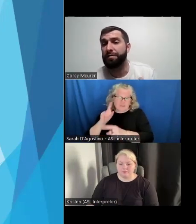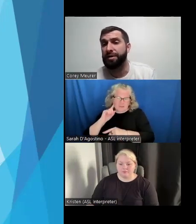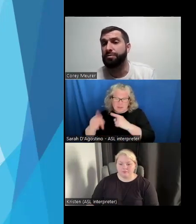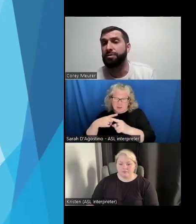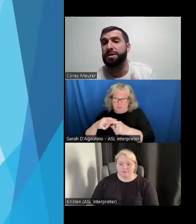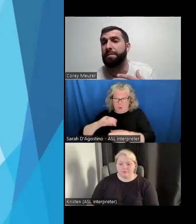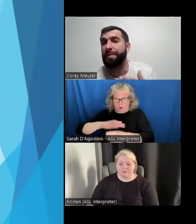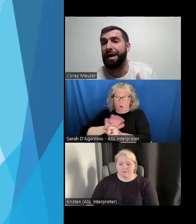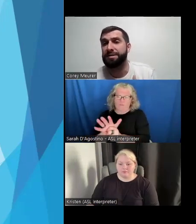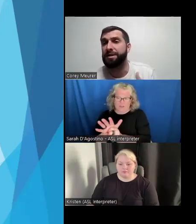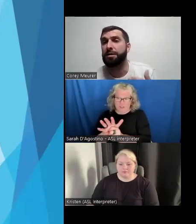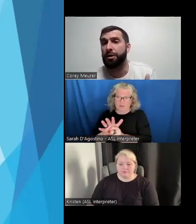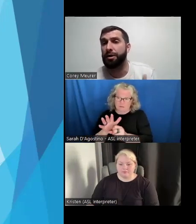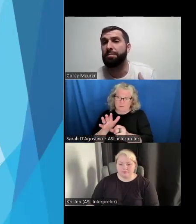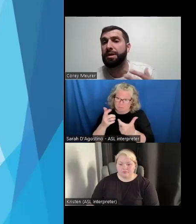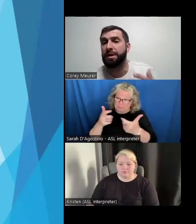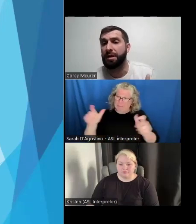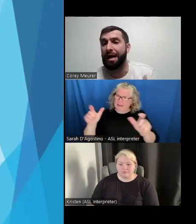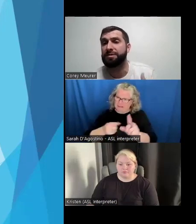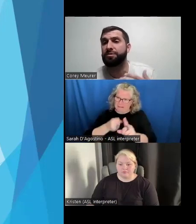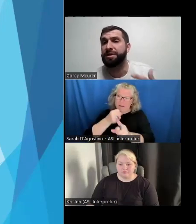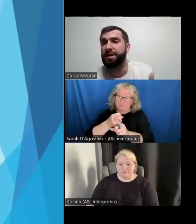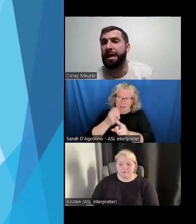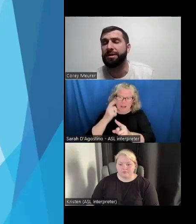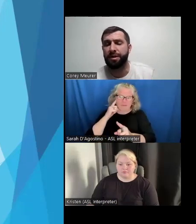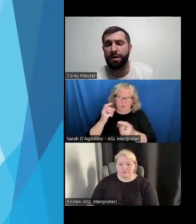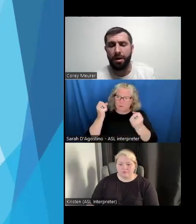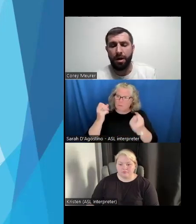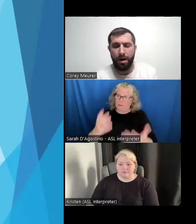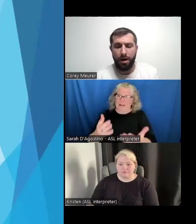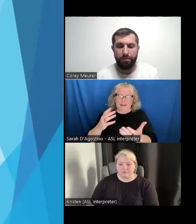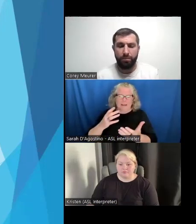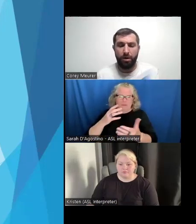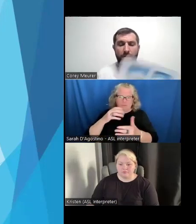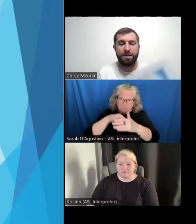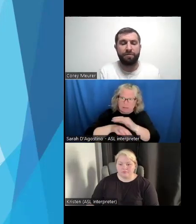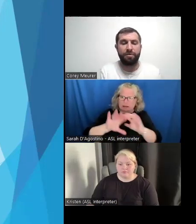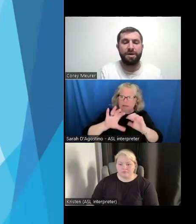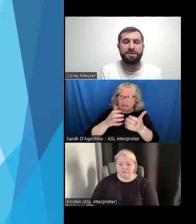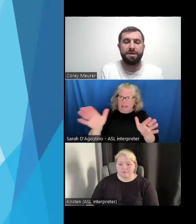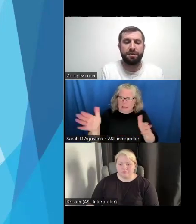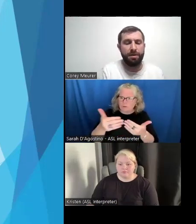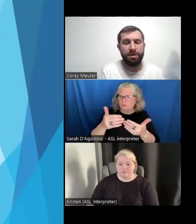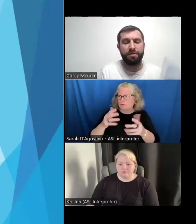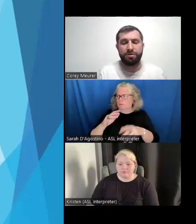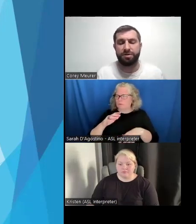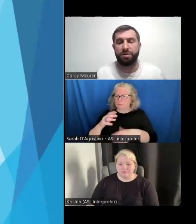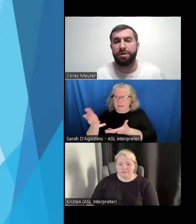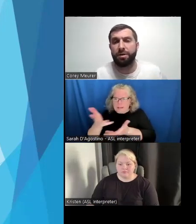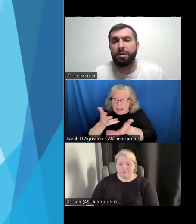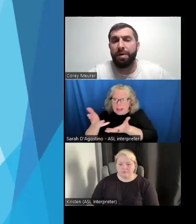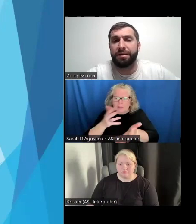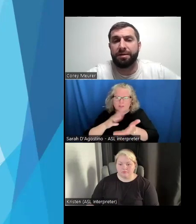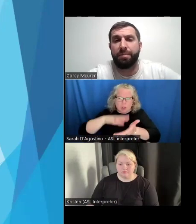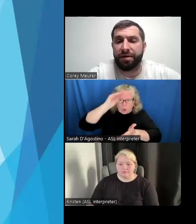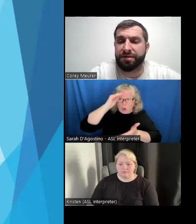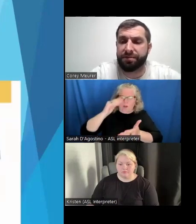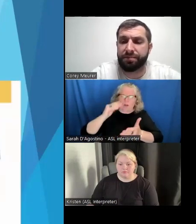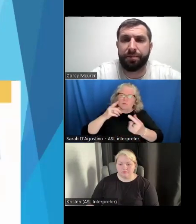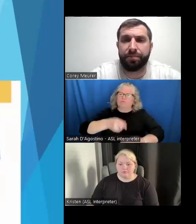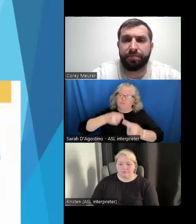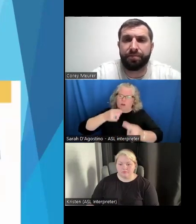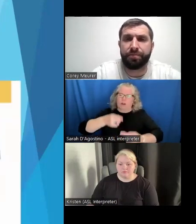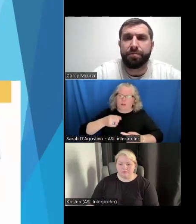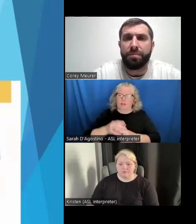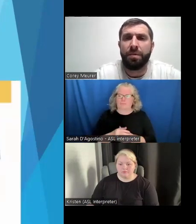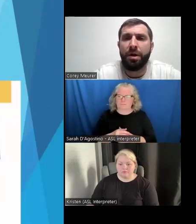on individuals and capacity to learn and being in classrooms and engaging. A lot of different ways that individuals can be impacted by this.